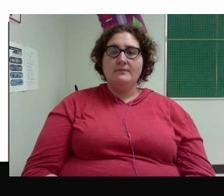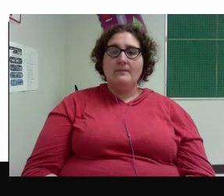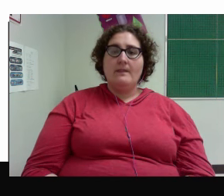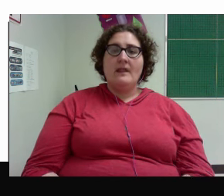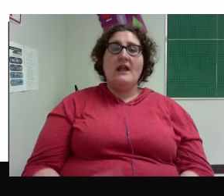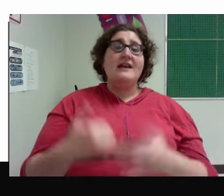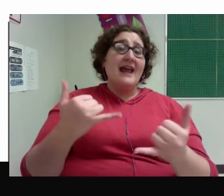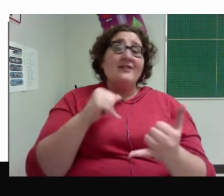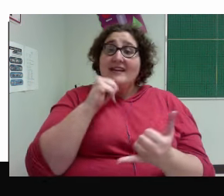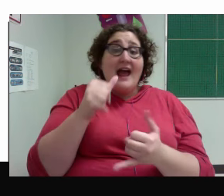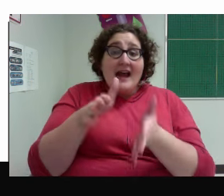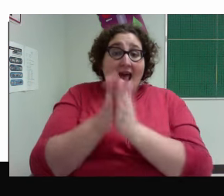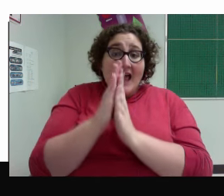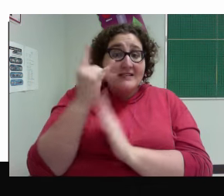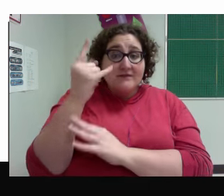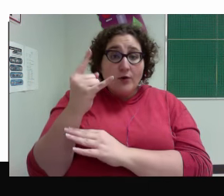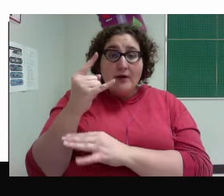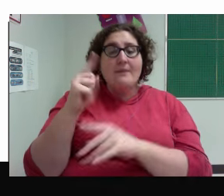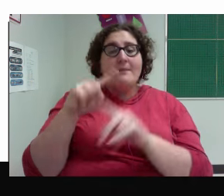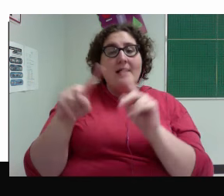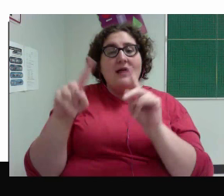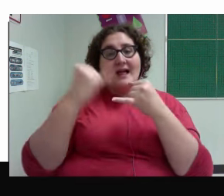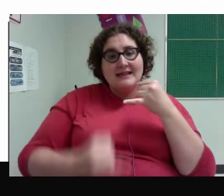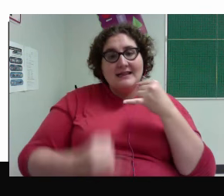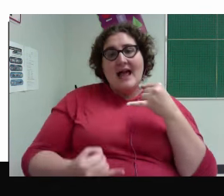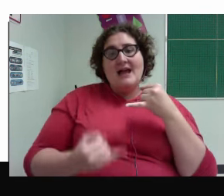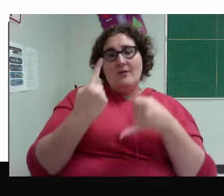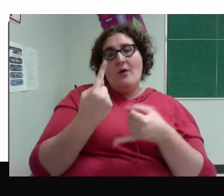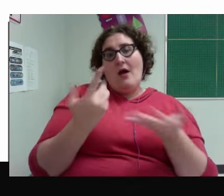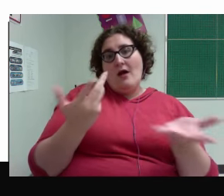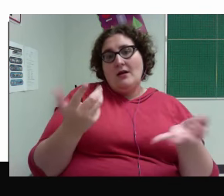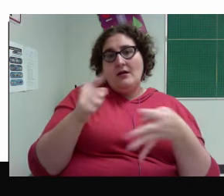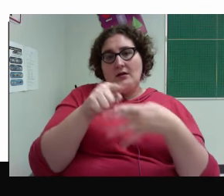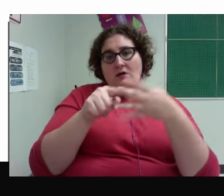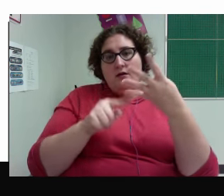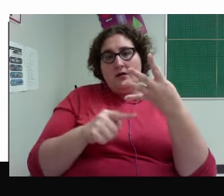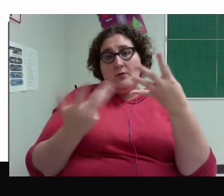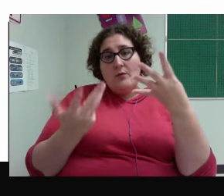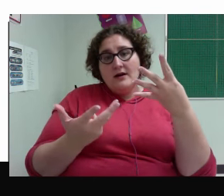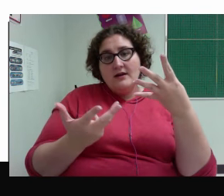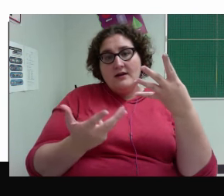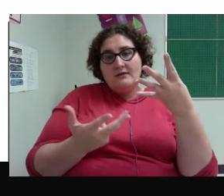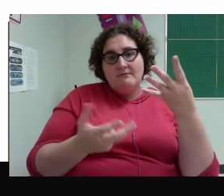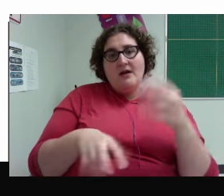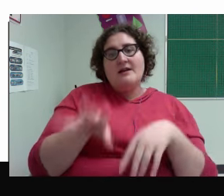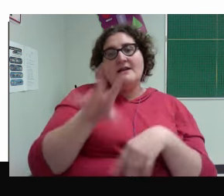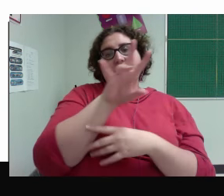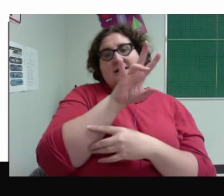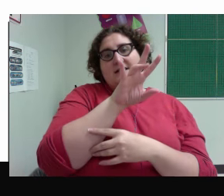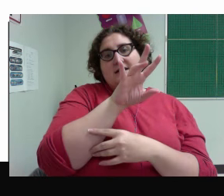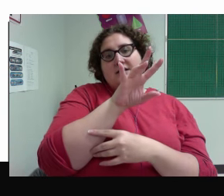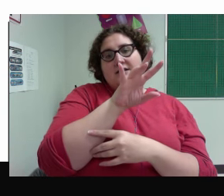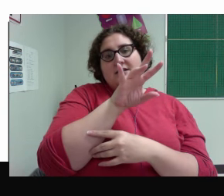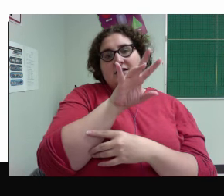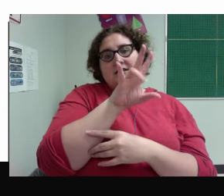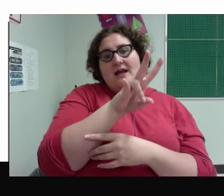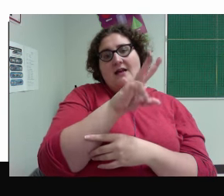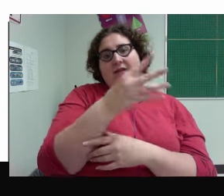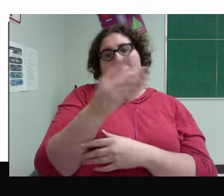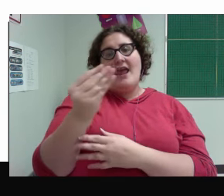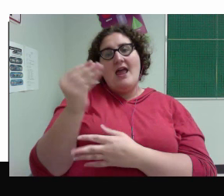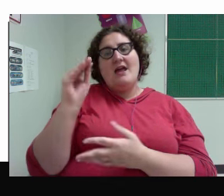Now, even though they didn't ask for it, the last remaining corresponding angle pairs would be